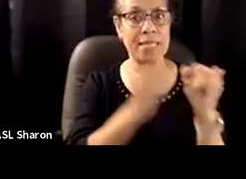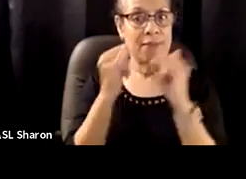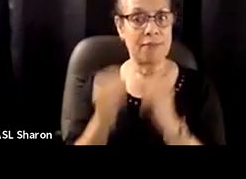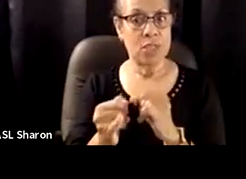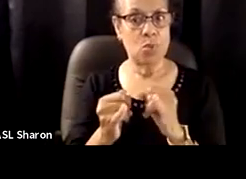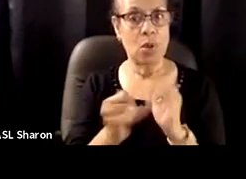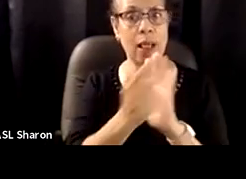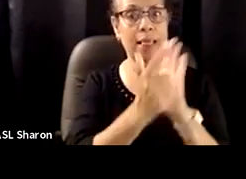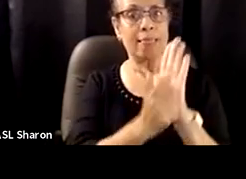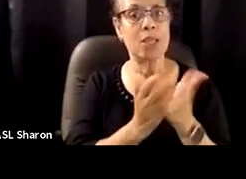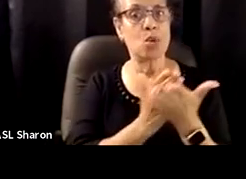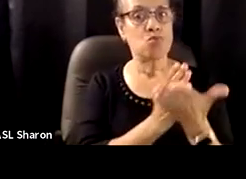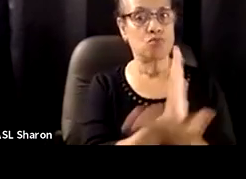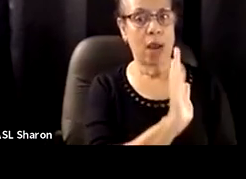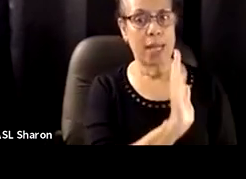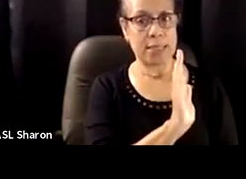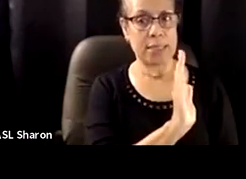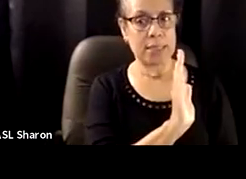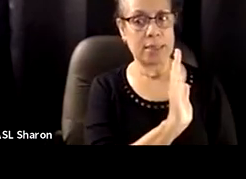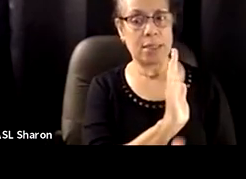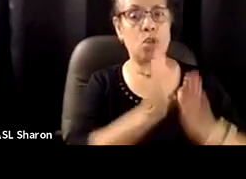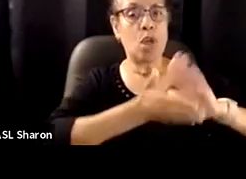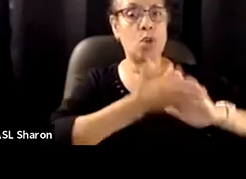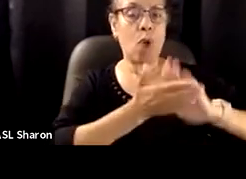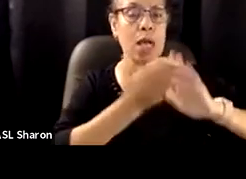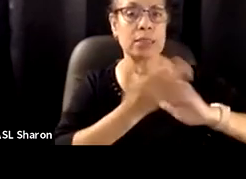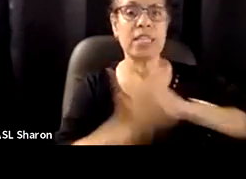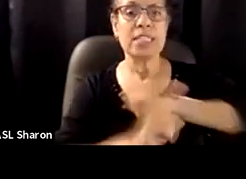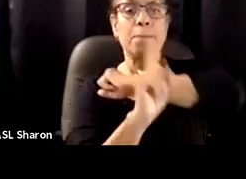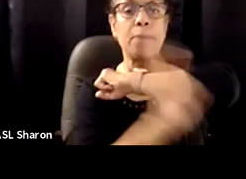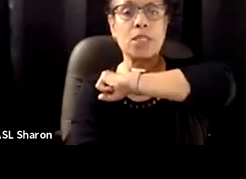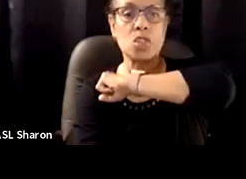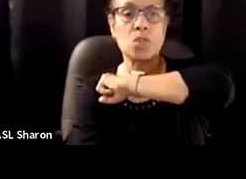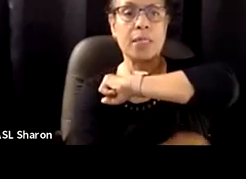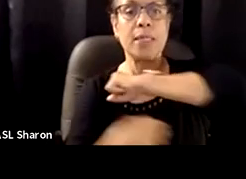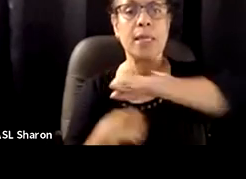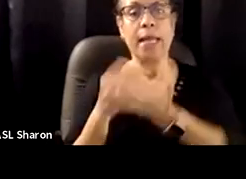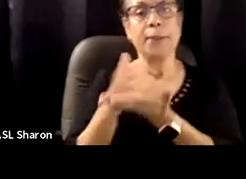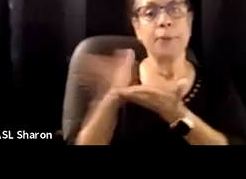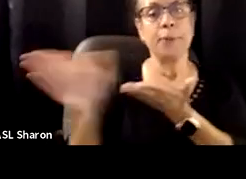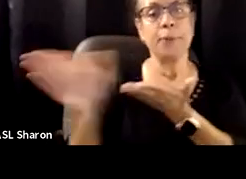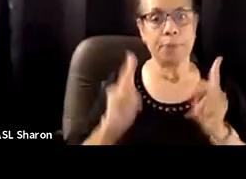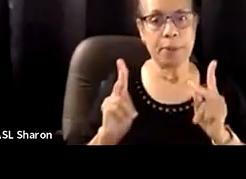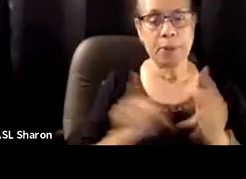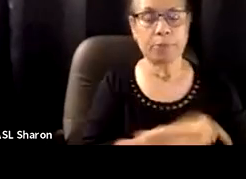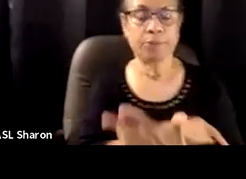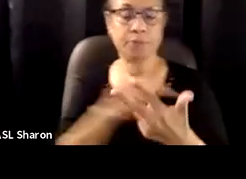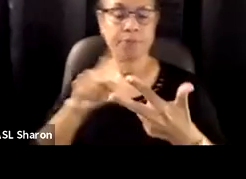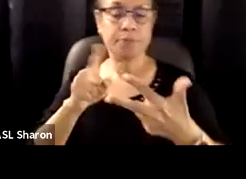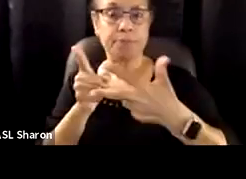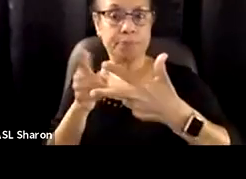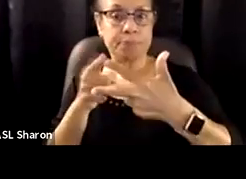legal rights approach that that operates as a punitive adversarial exclusionary model second an